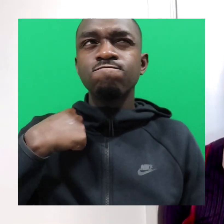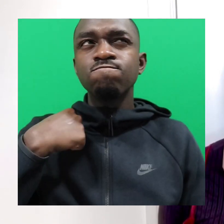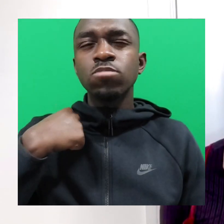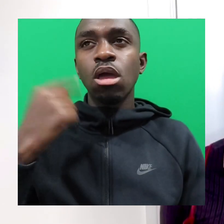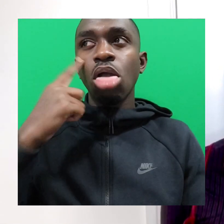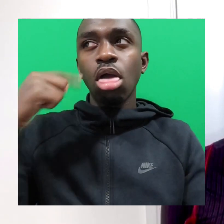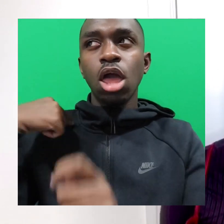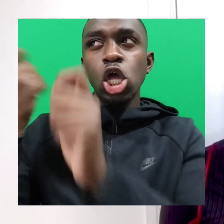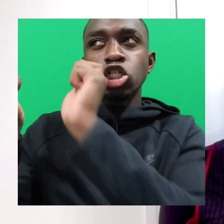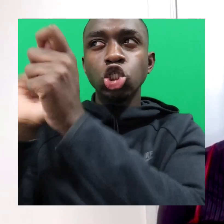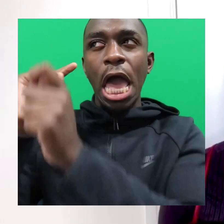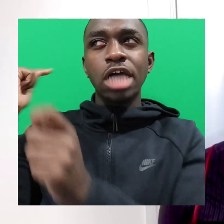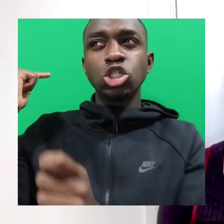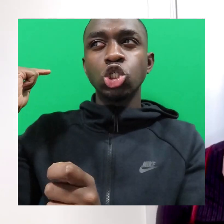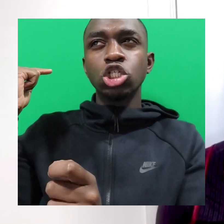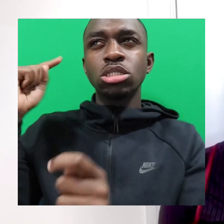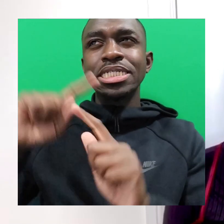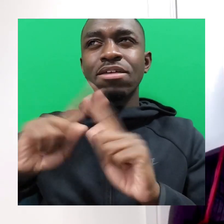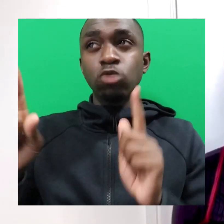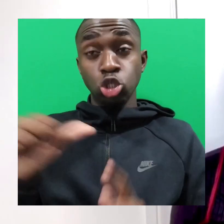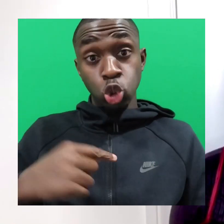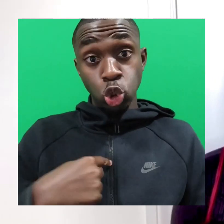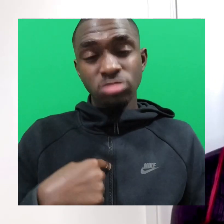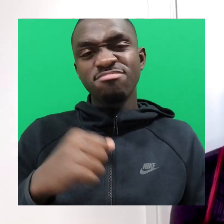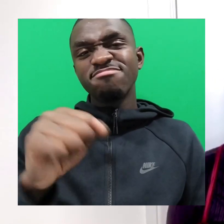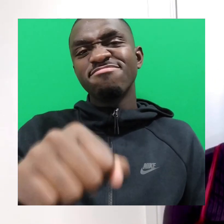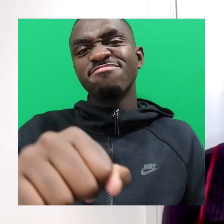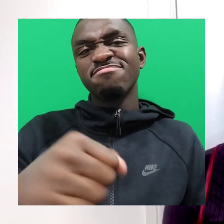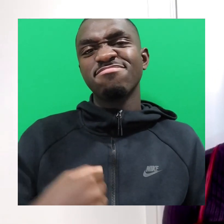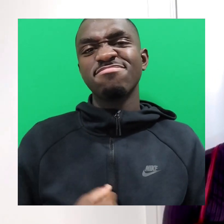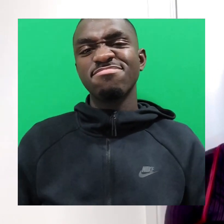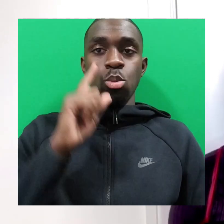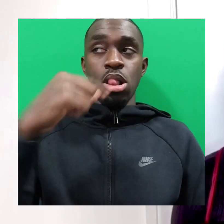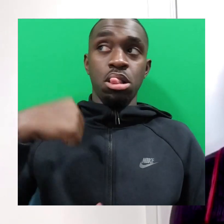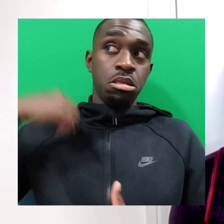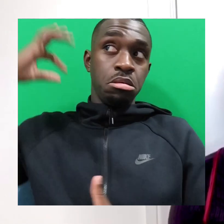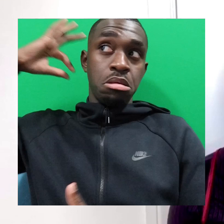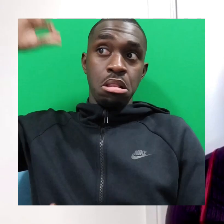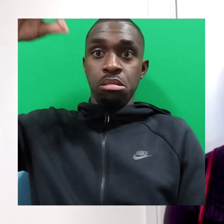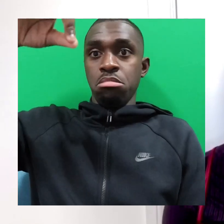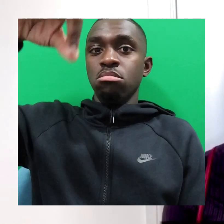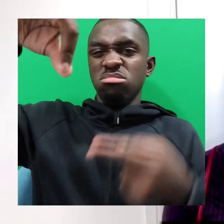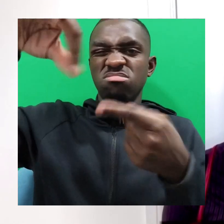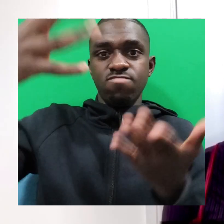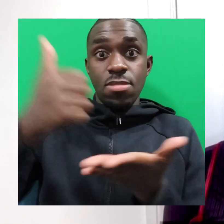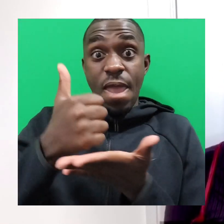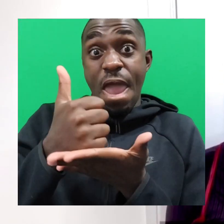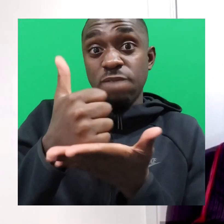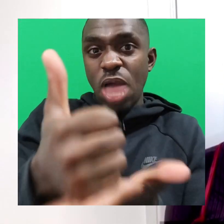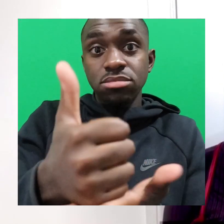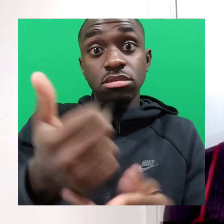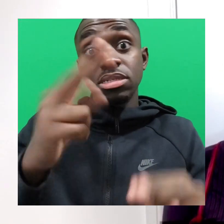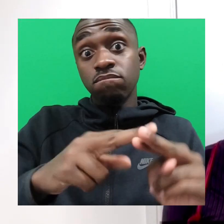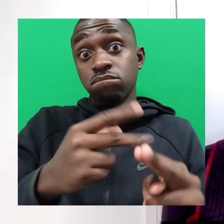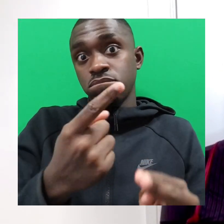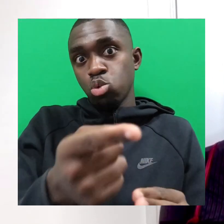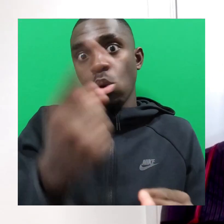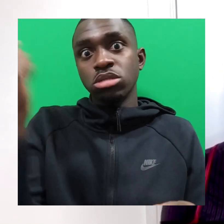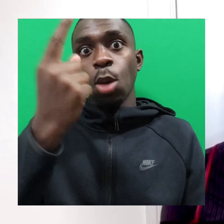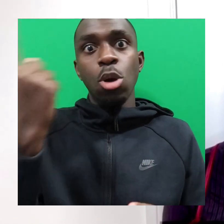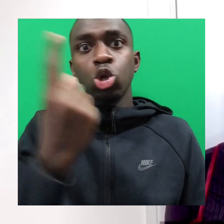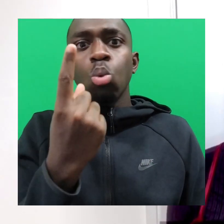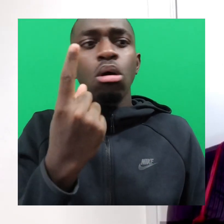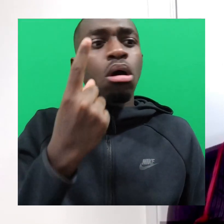Is there anything I wish I could have done differently? Yes. I would say if you are someone